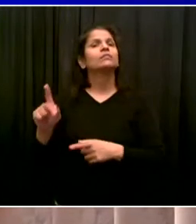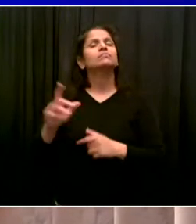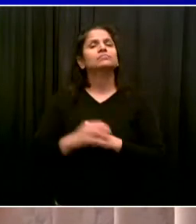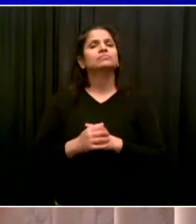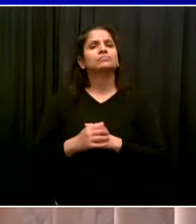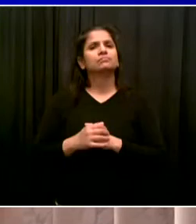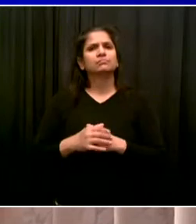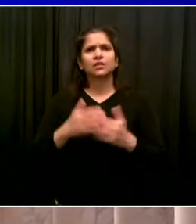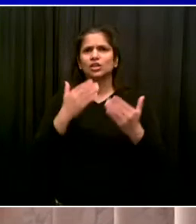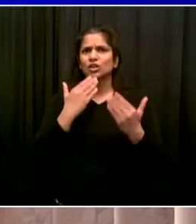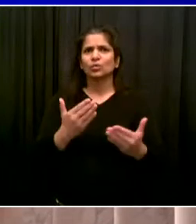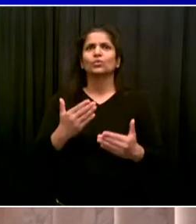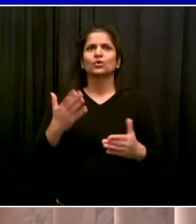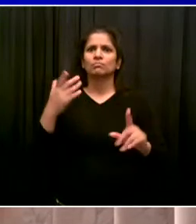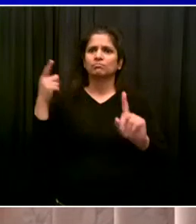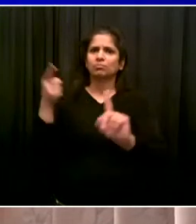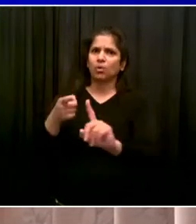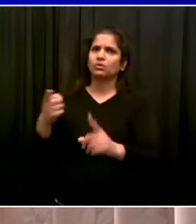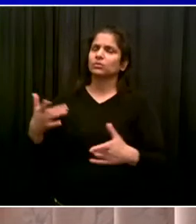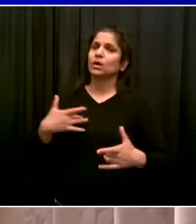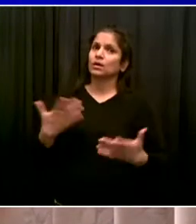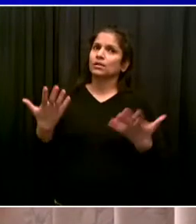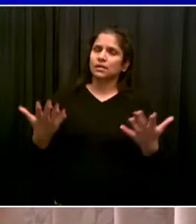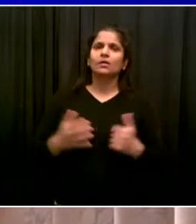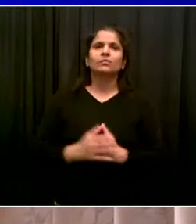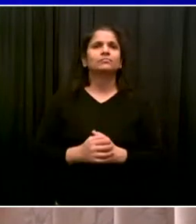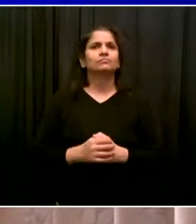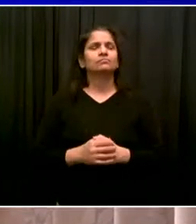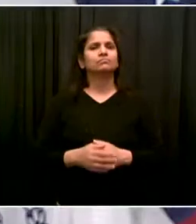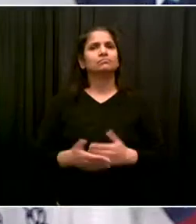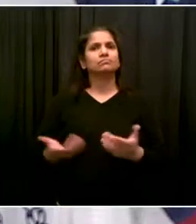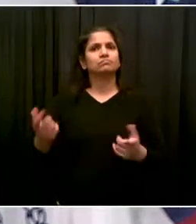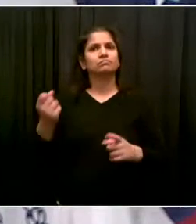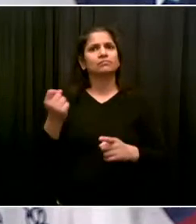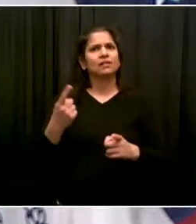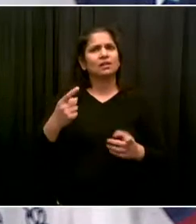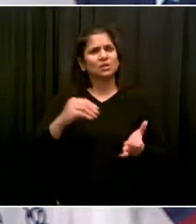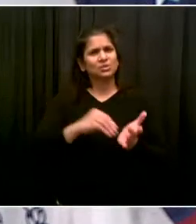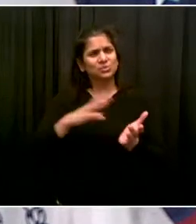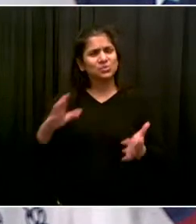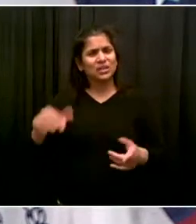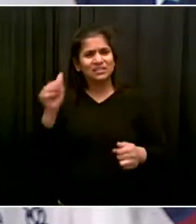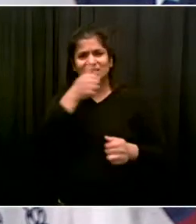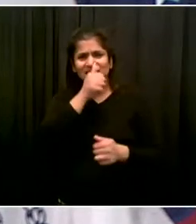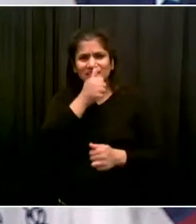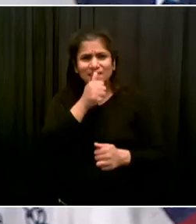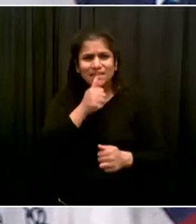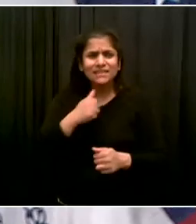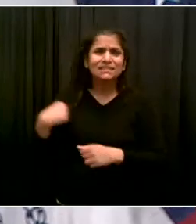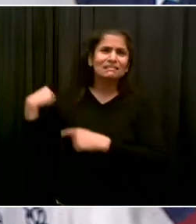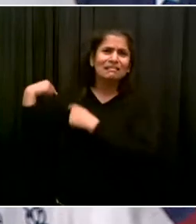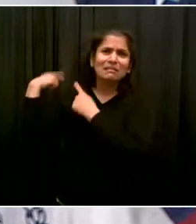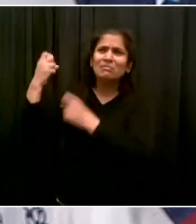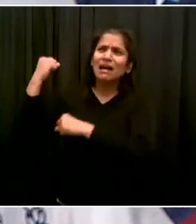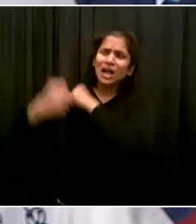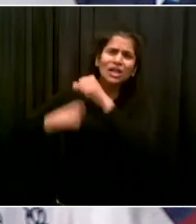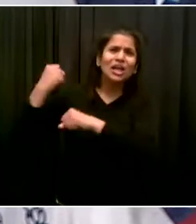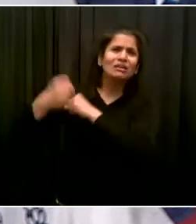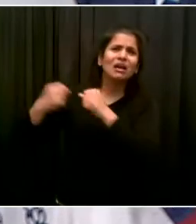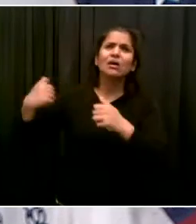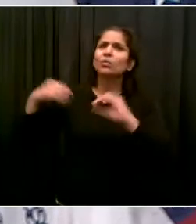about reconnecting. And think about the kids who haven't had an opportunity to be around other kids, haven't been